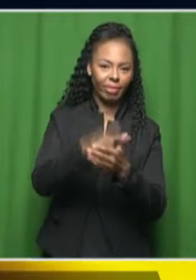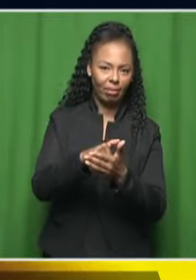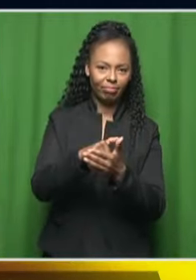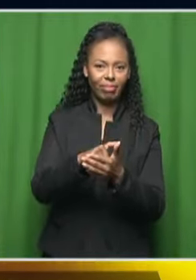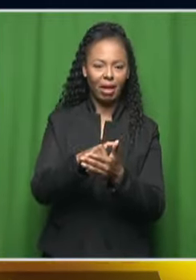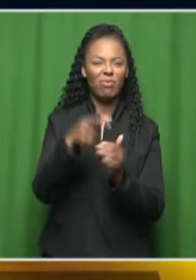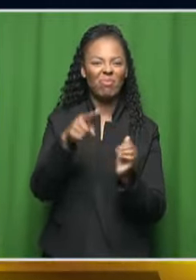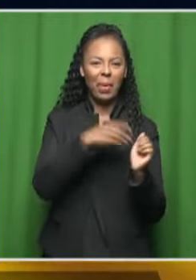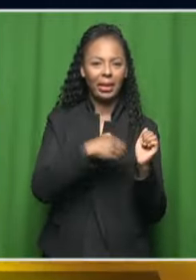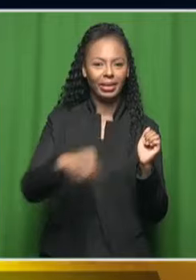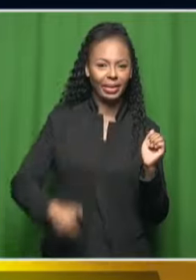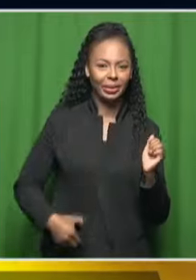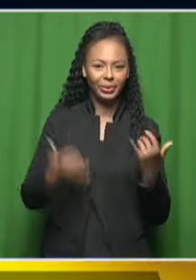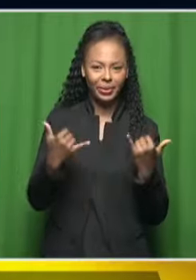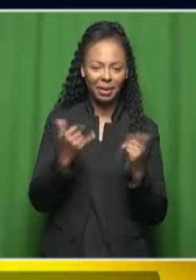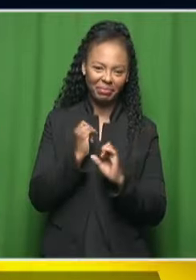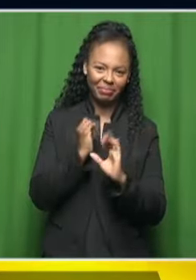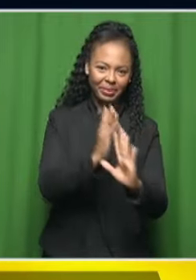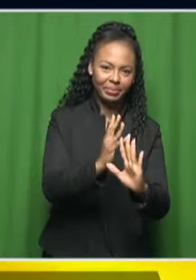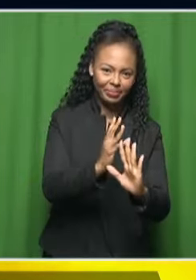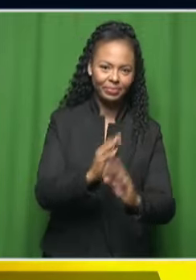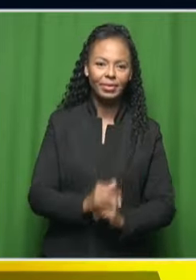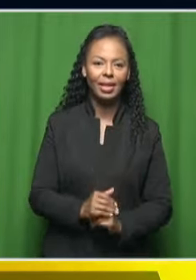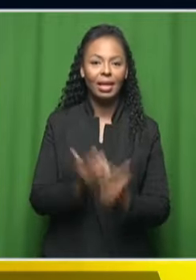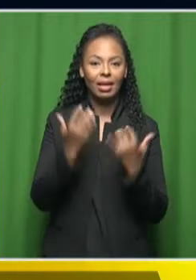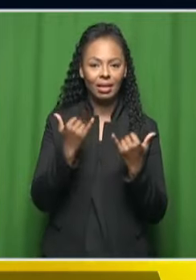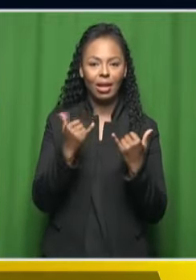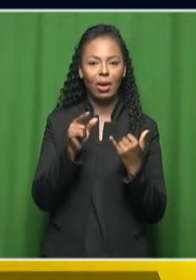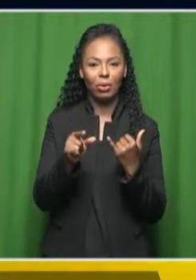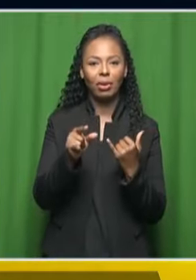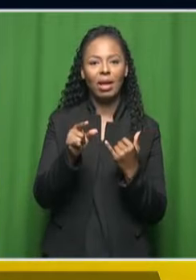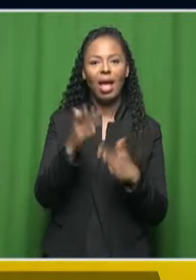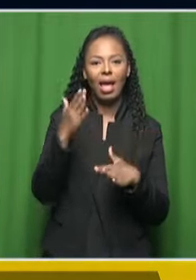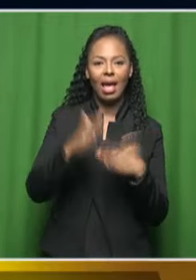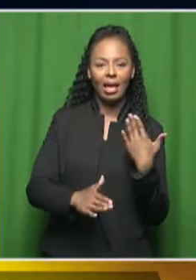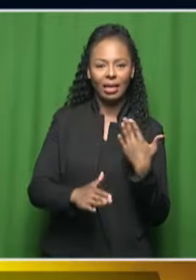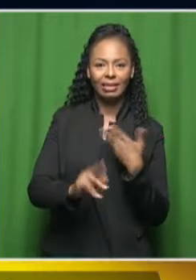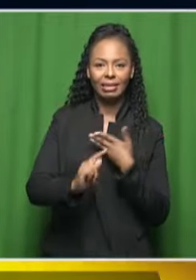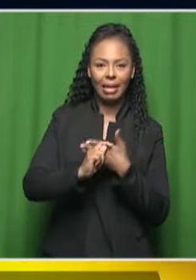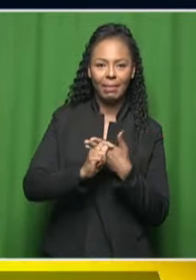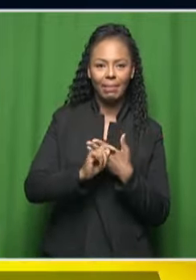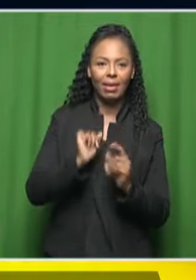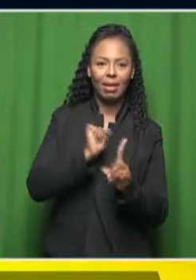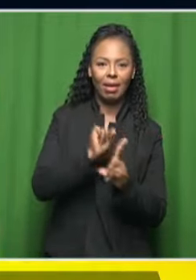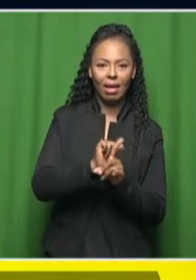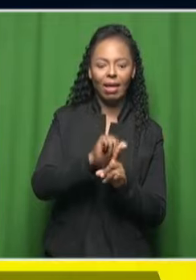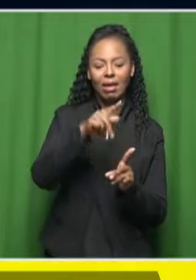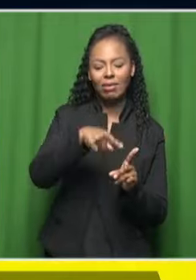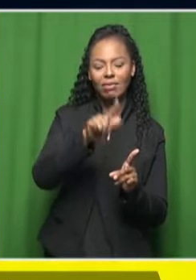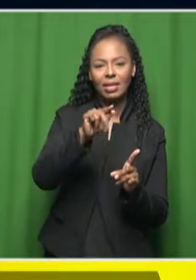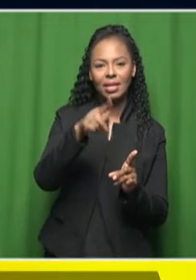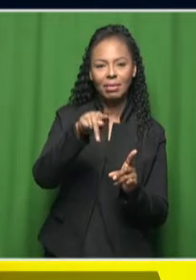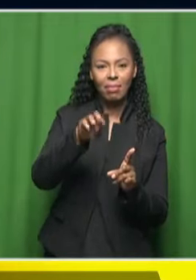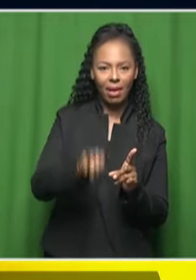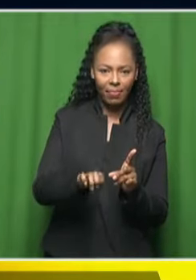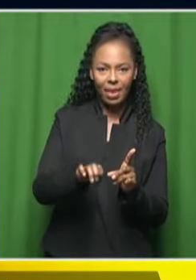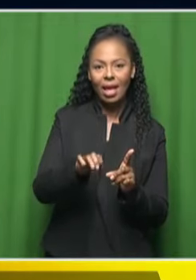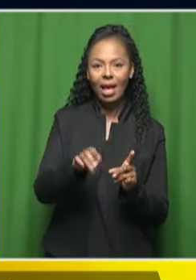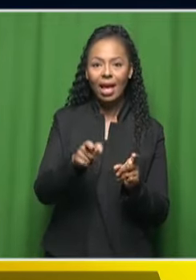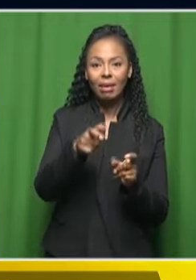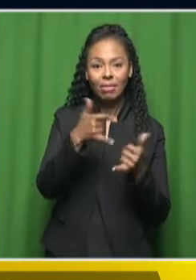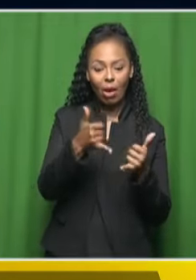The presidential and parliamentary elections marks an end of President Filipe Nyusi's two-term tenure. Now, the governing party,